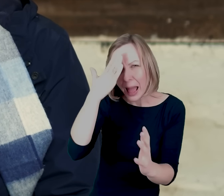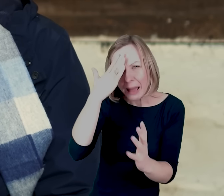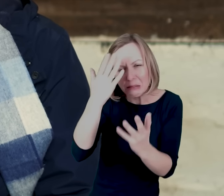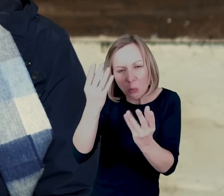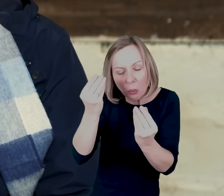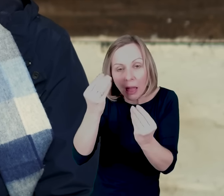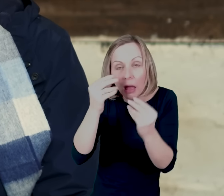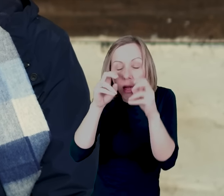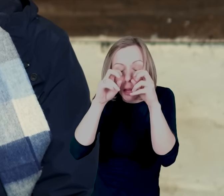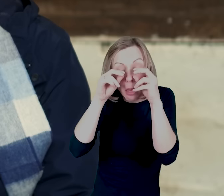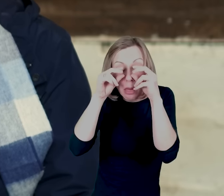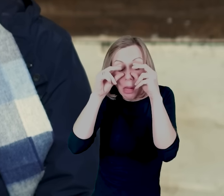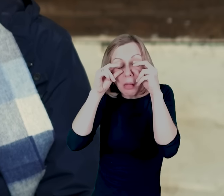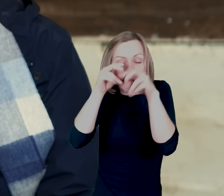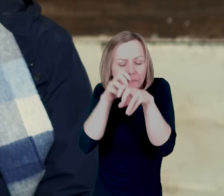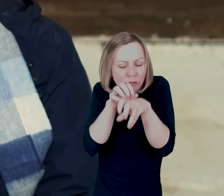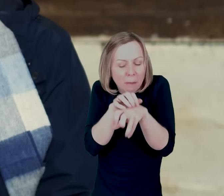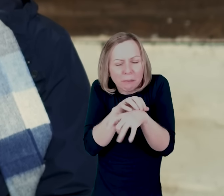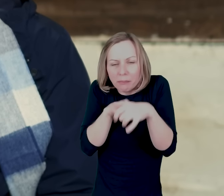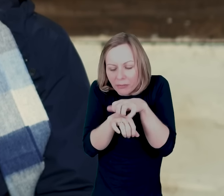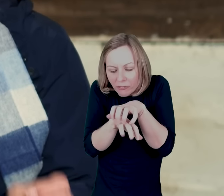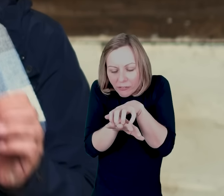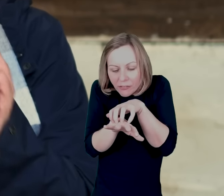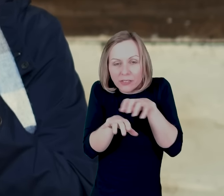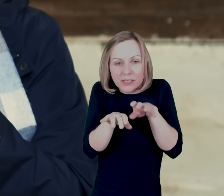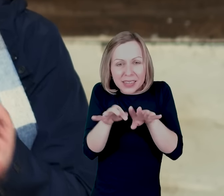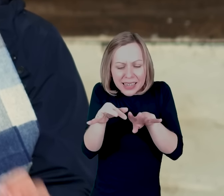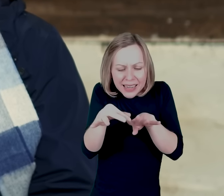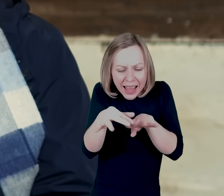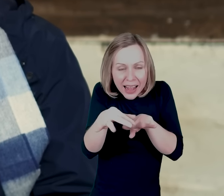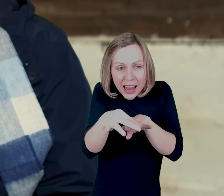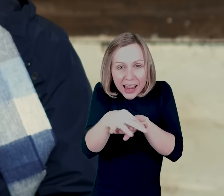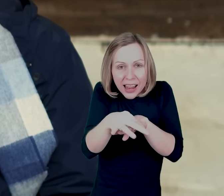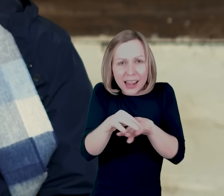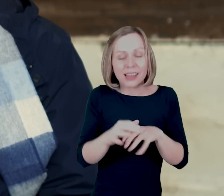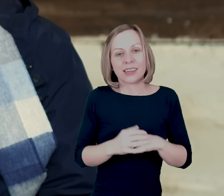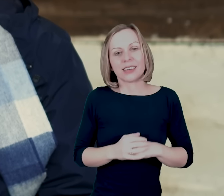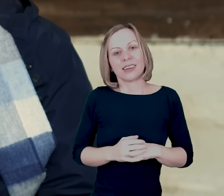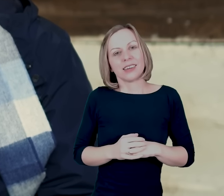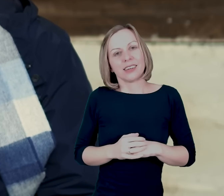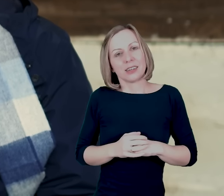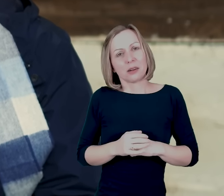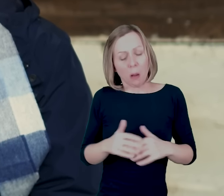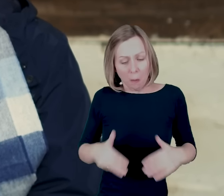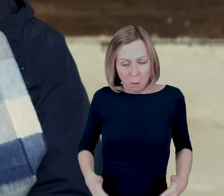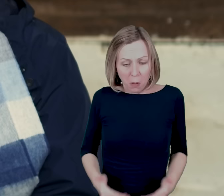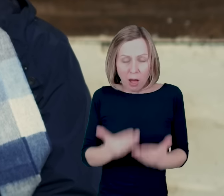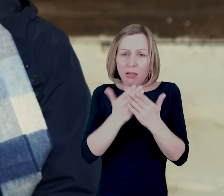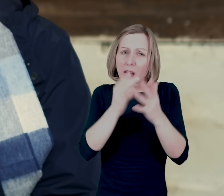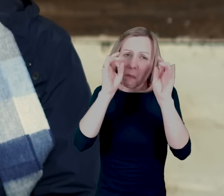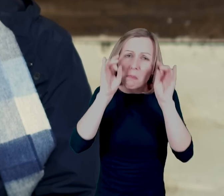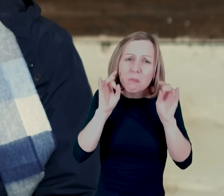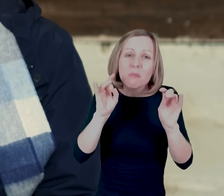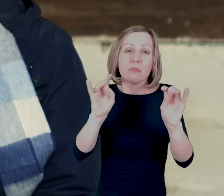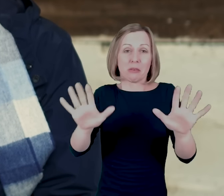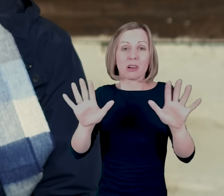wet head, the half-closed, dazzled eyes, the crumpled skin, the tiny fingernails. Every